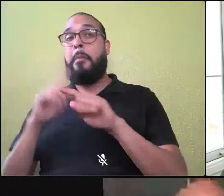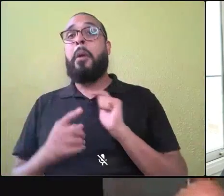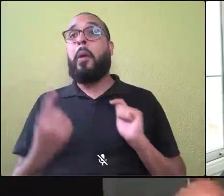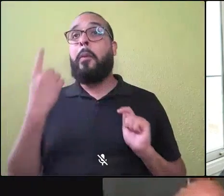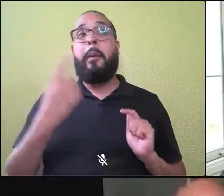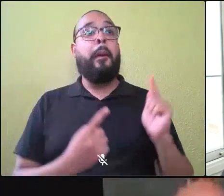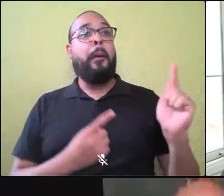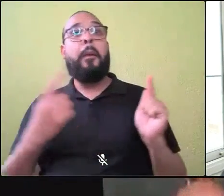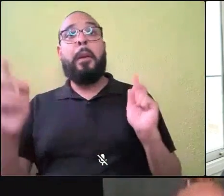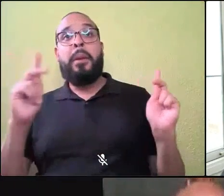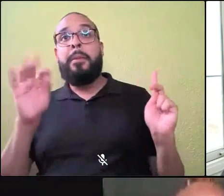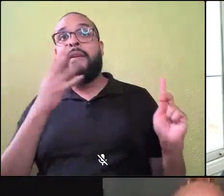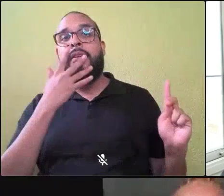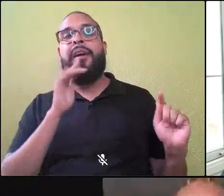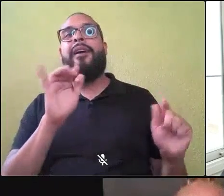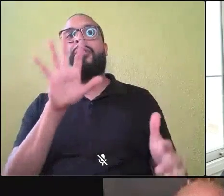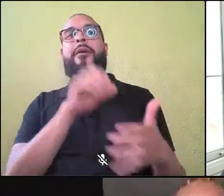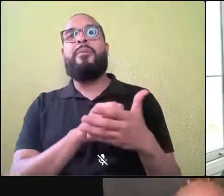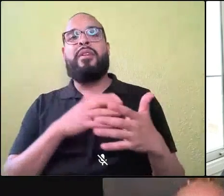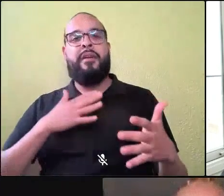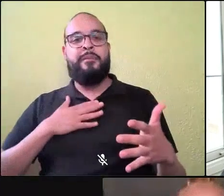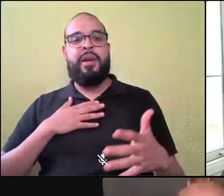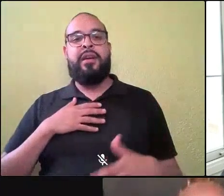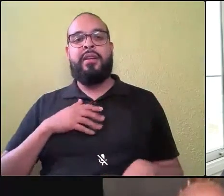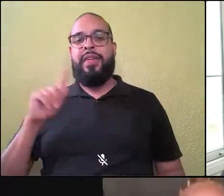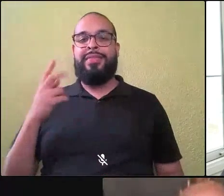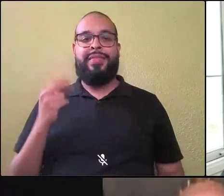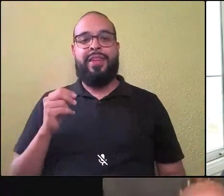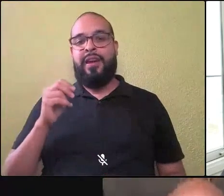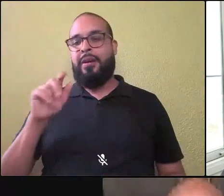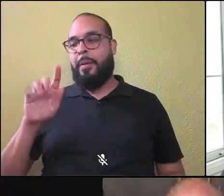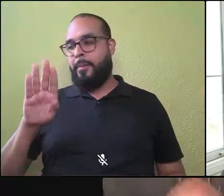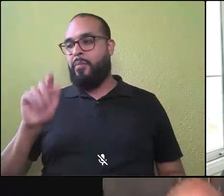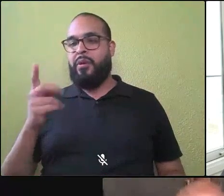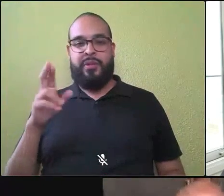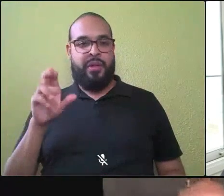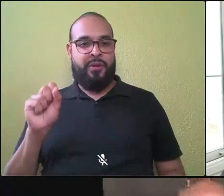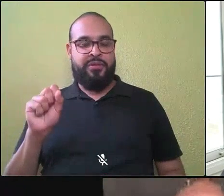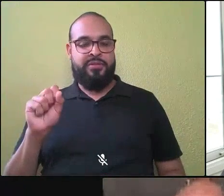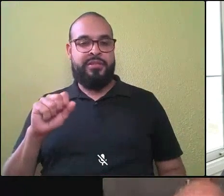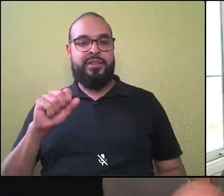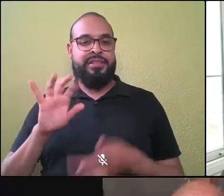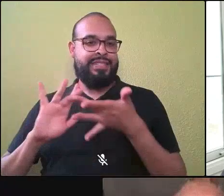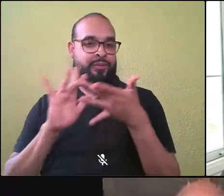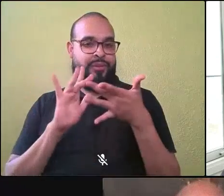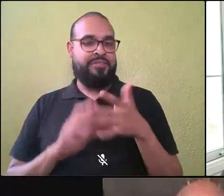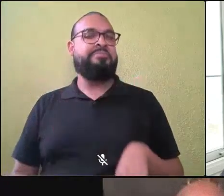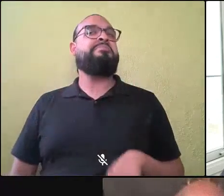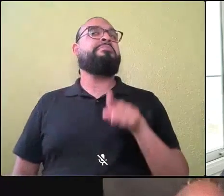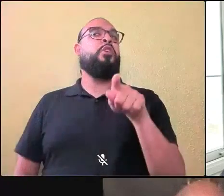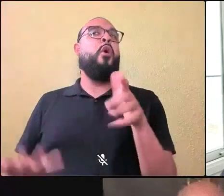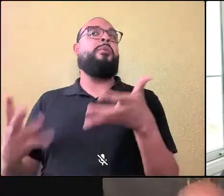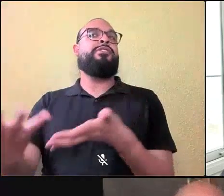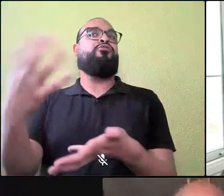high profile the experience, the more happy I was to see those guys, because I knew that I could always talk to somebody and get